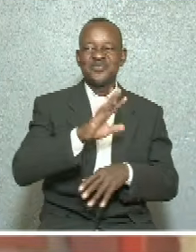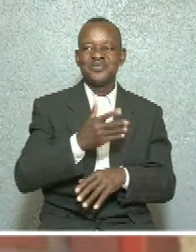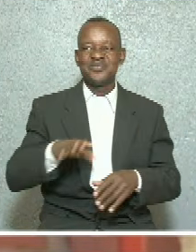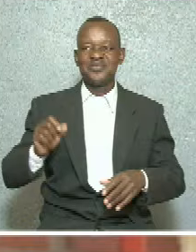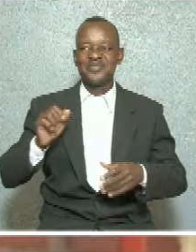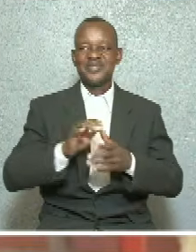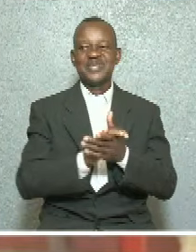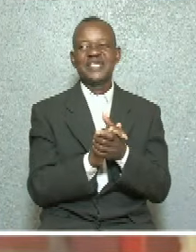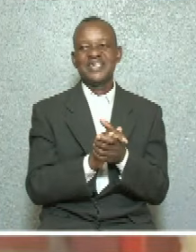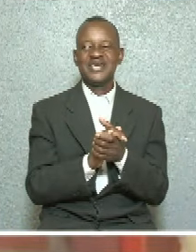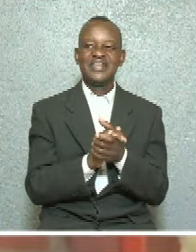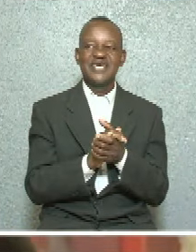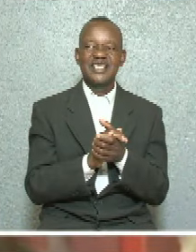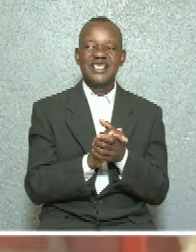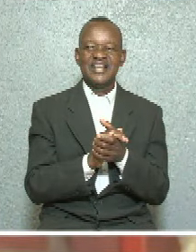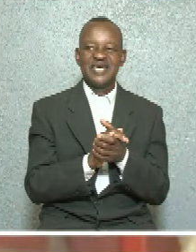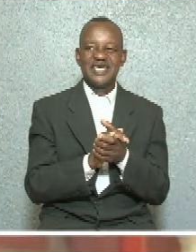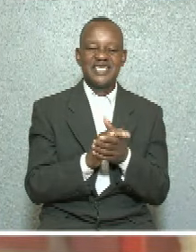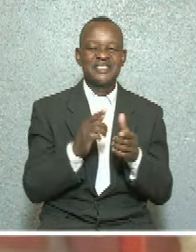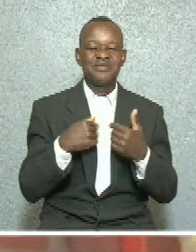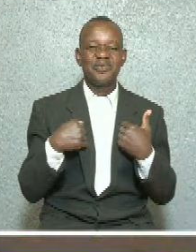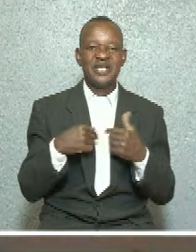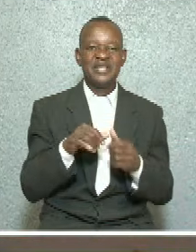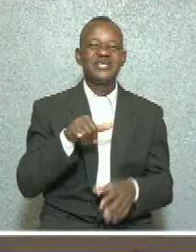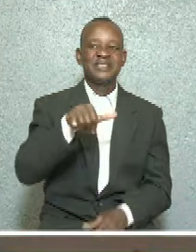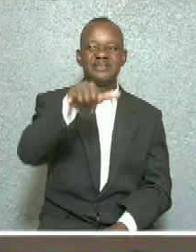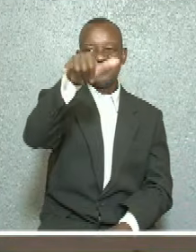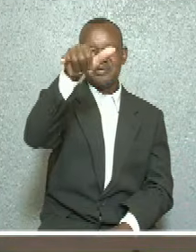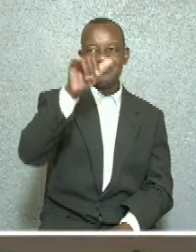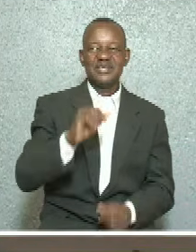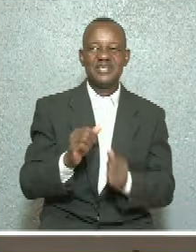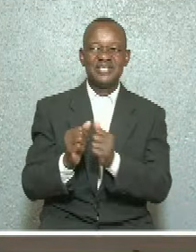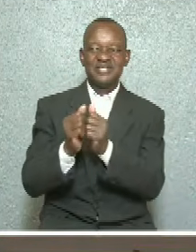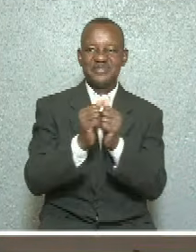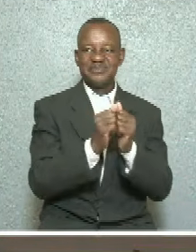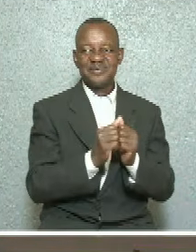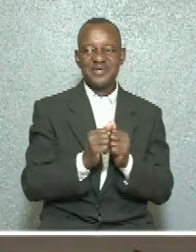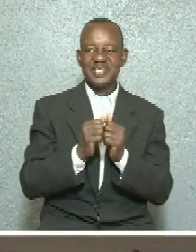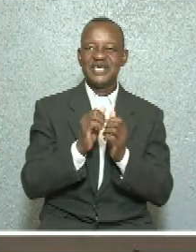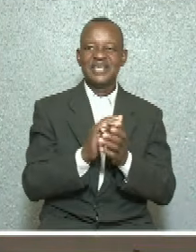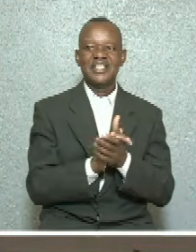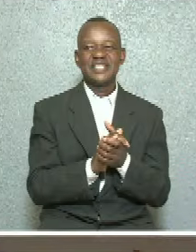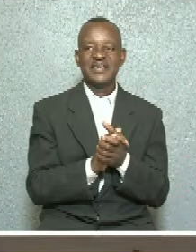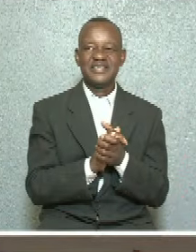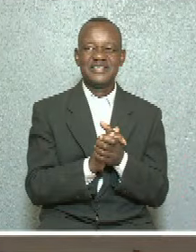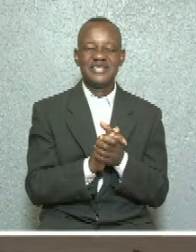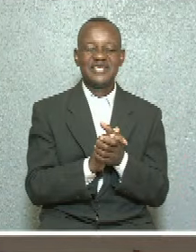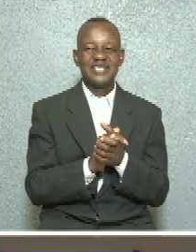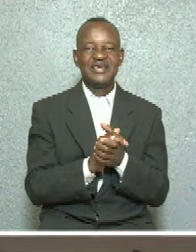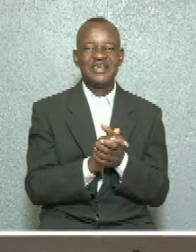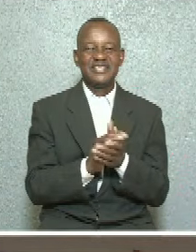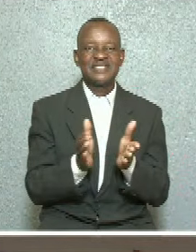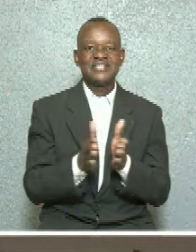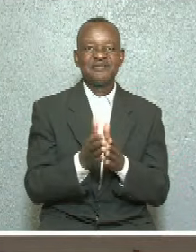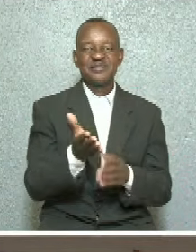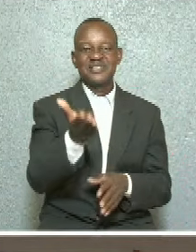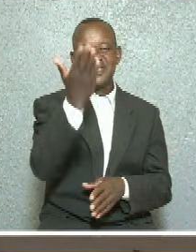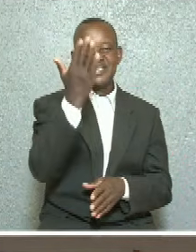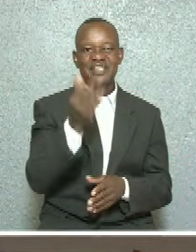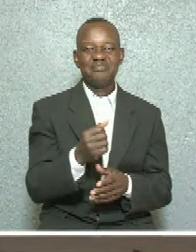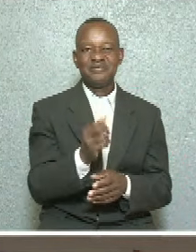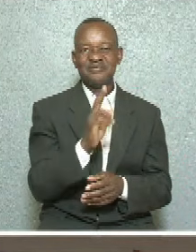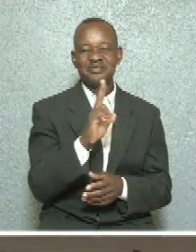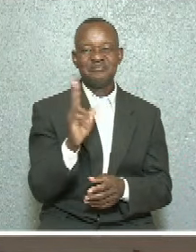with City. City, please stand up. City, this first semester, that is City. Can you please say hi to City for us,